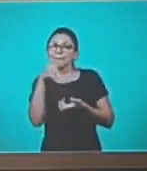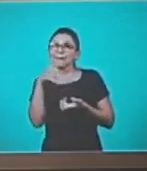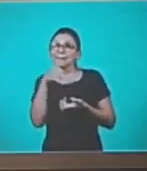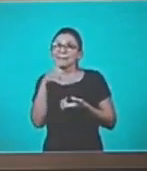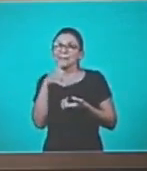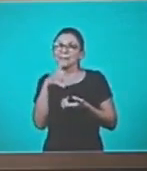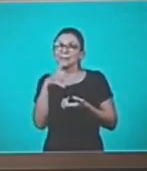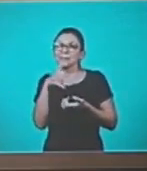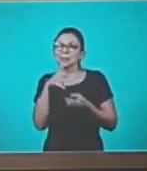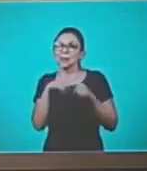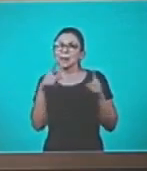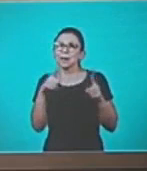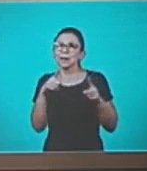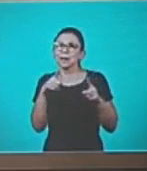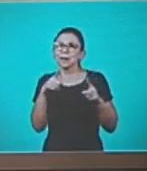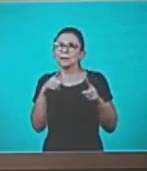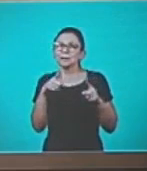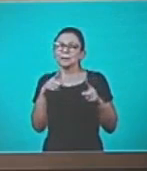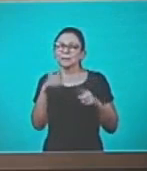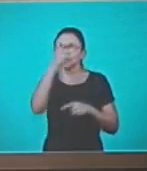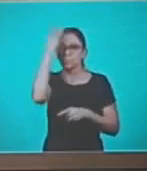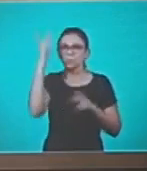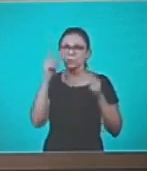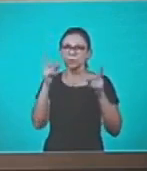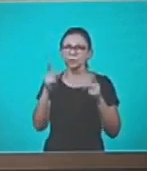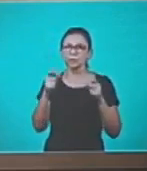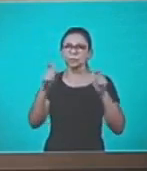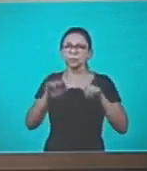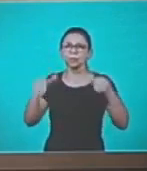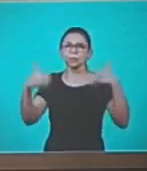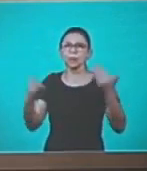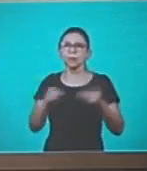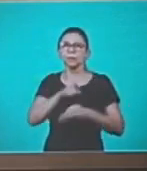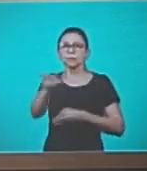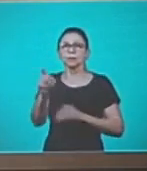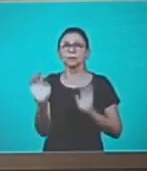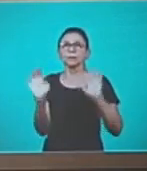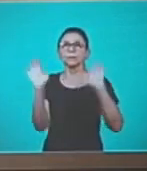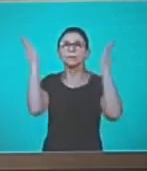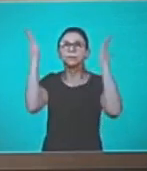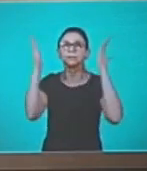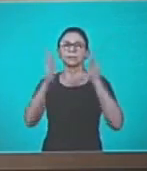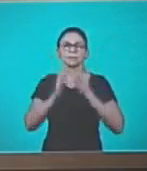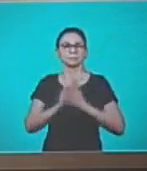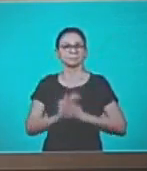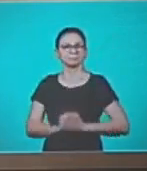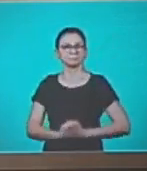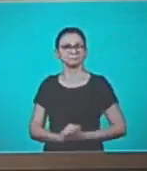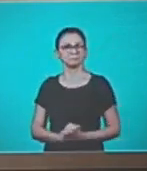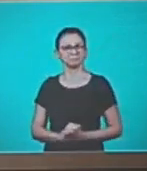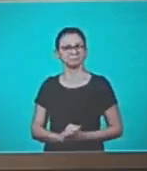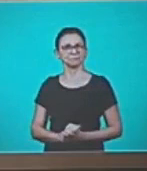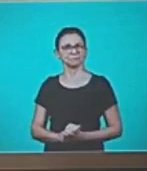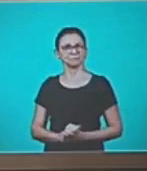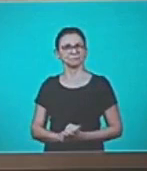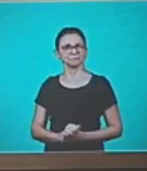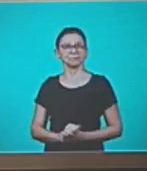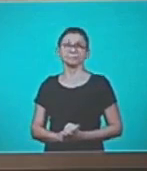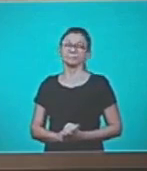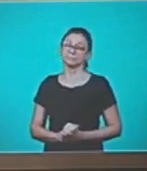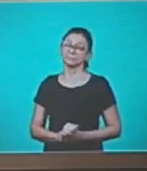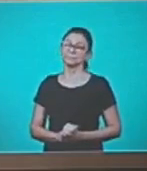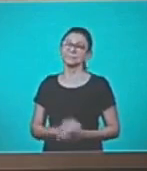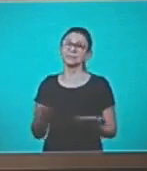selling oil, the owner of the feast, the one who has oil is Holy Spirit. The Holy Spirit